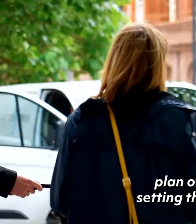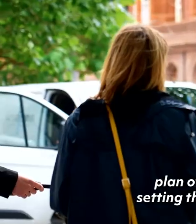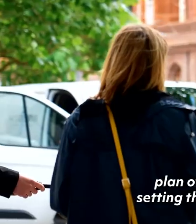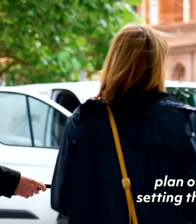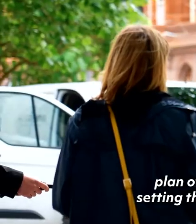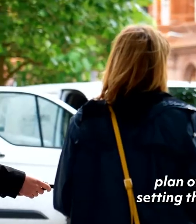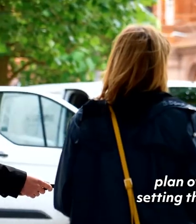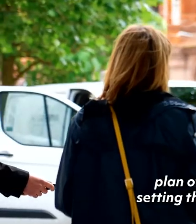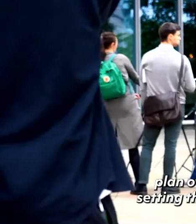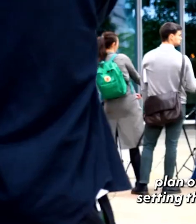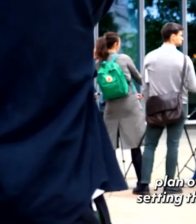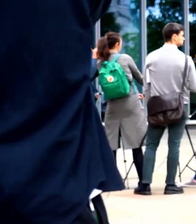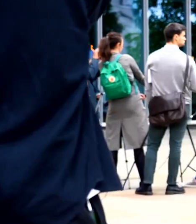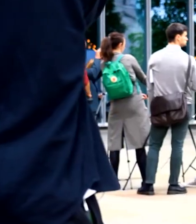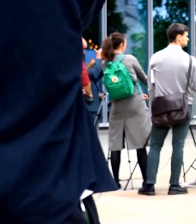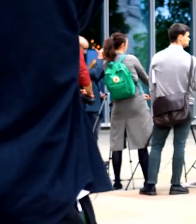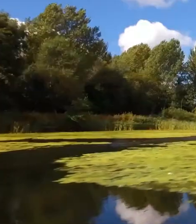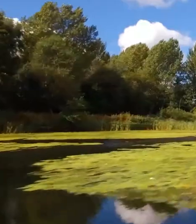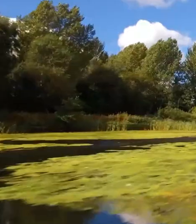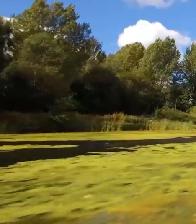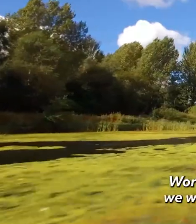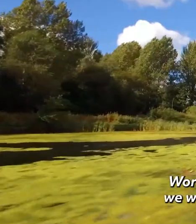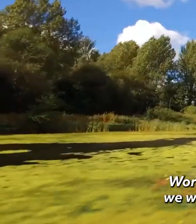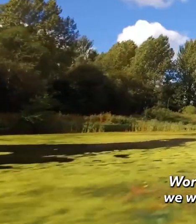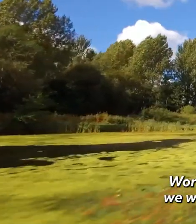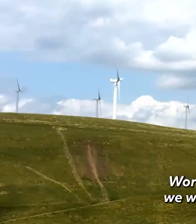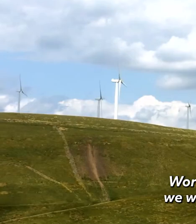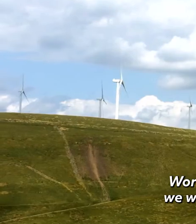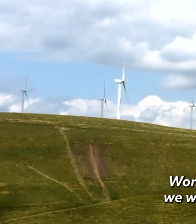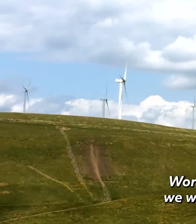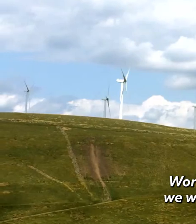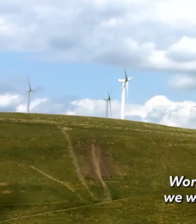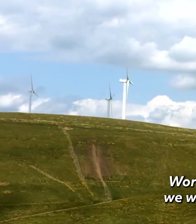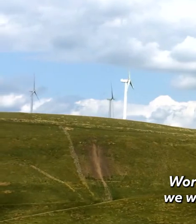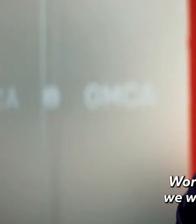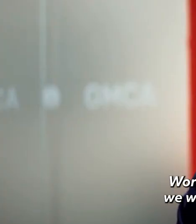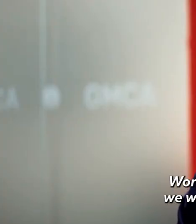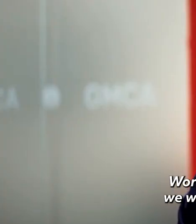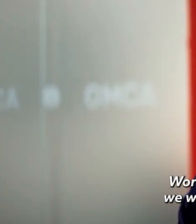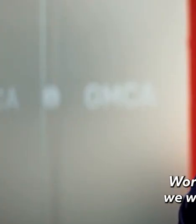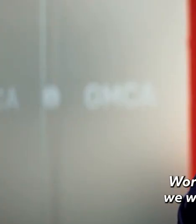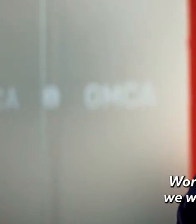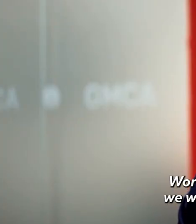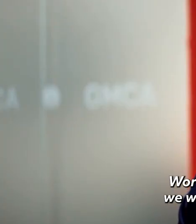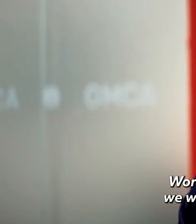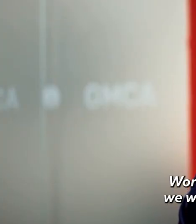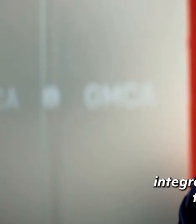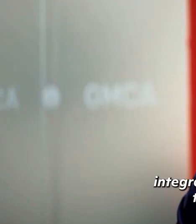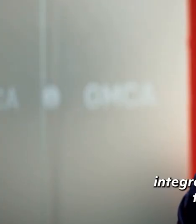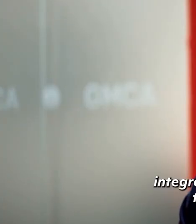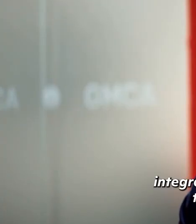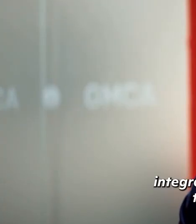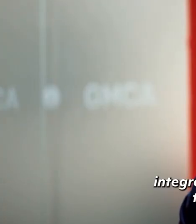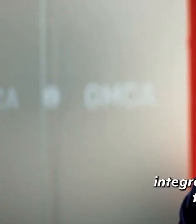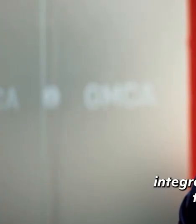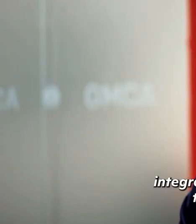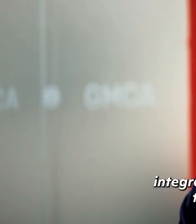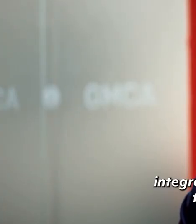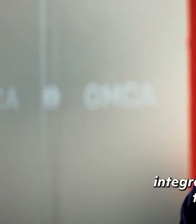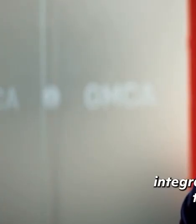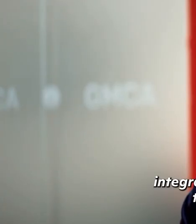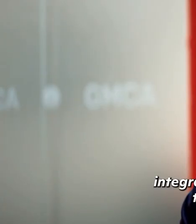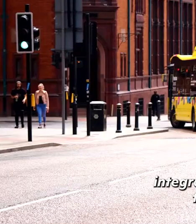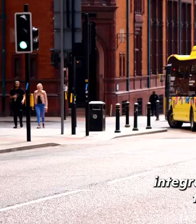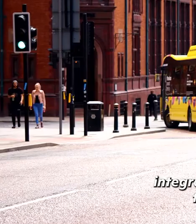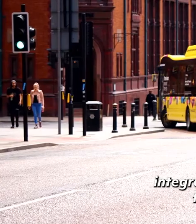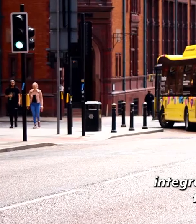the standard for others to follow. Working with the government, we want to bring a London-style integrated public